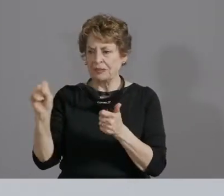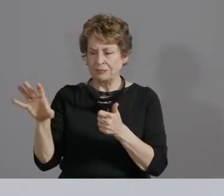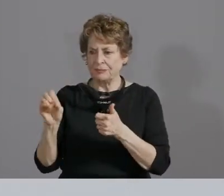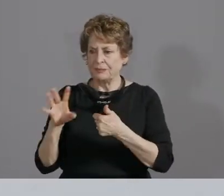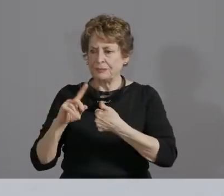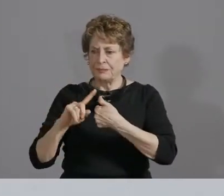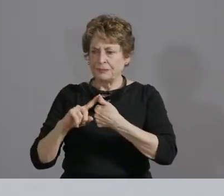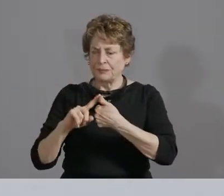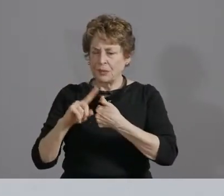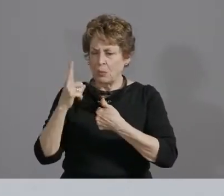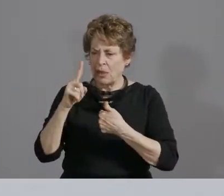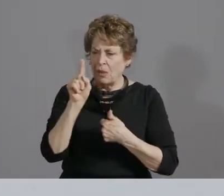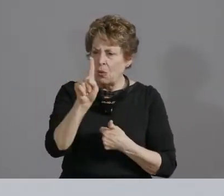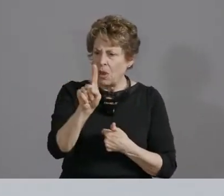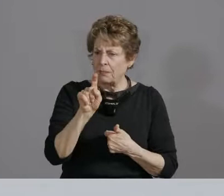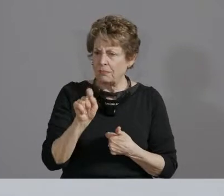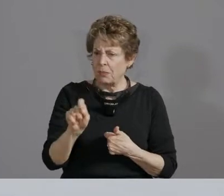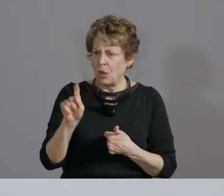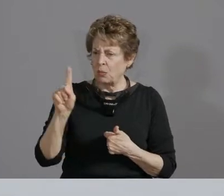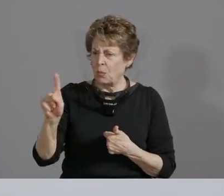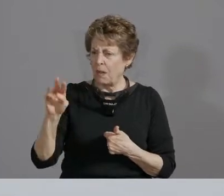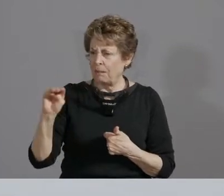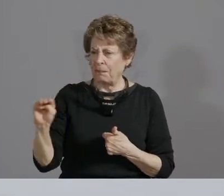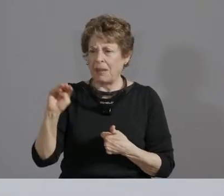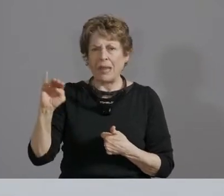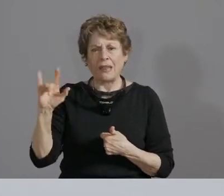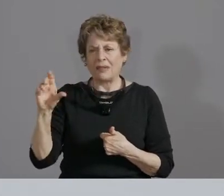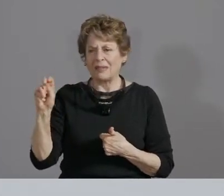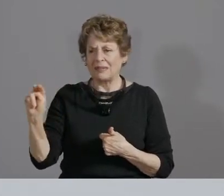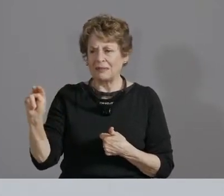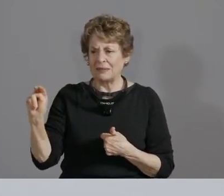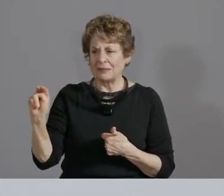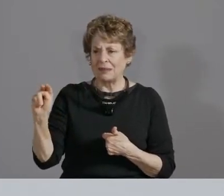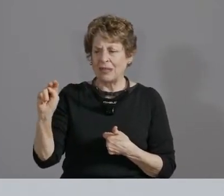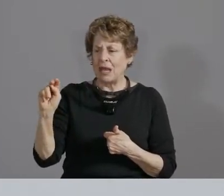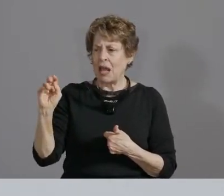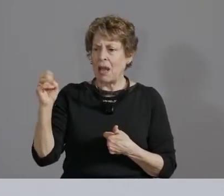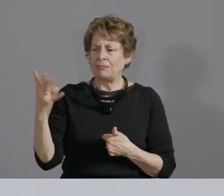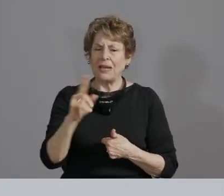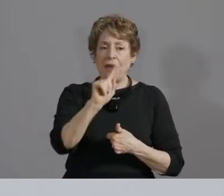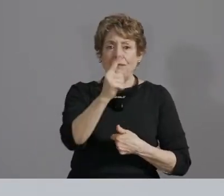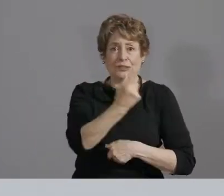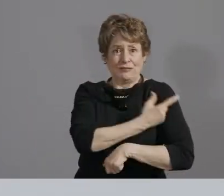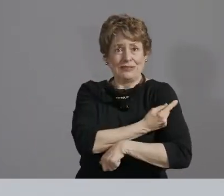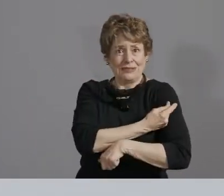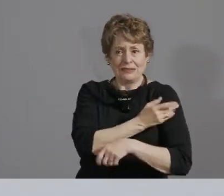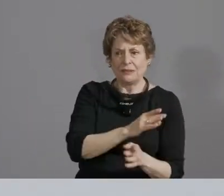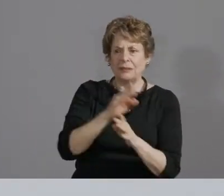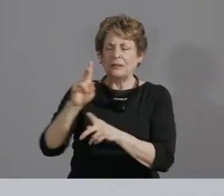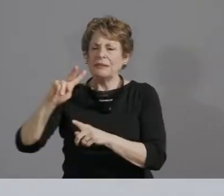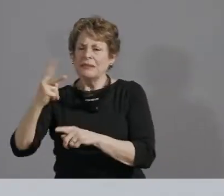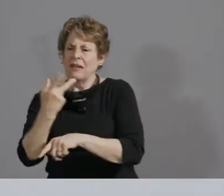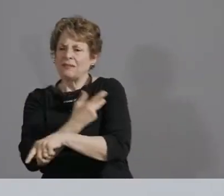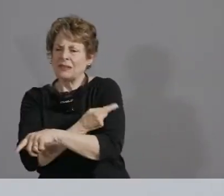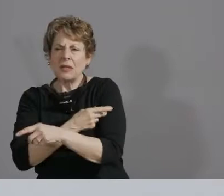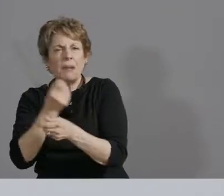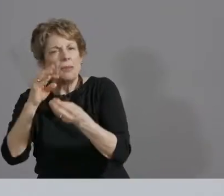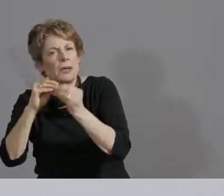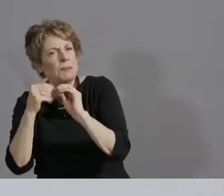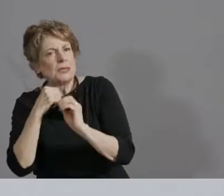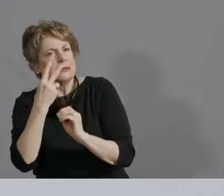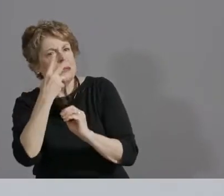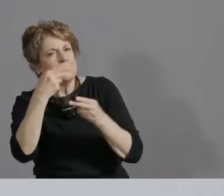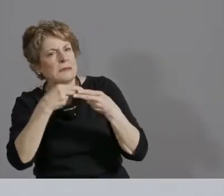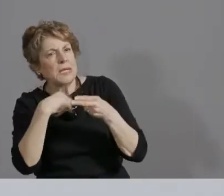million, how many of these are primary and how many of these are secondary doses? Usually it's broken down. I didn't see that on the slides this week. Oh, goodness.